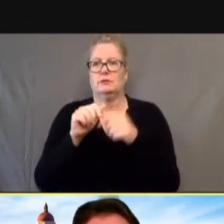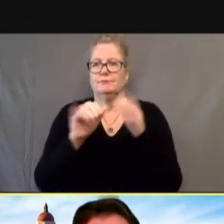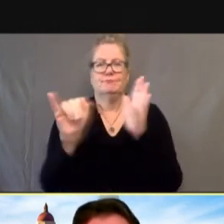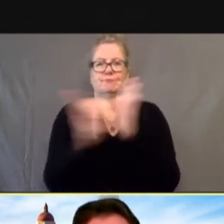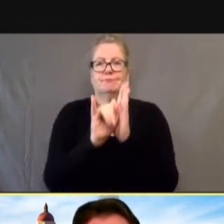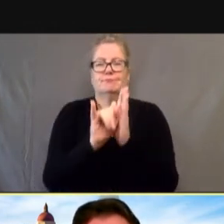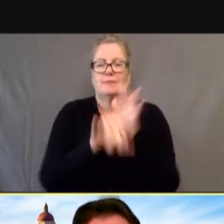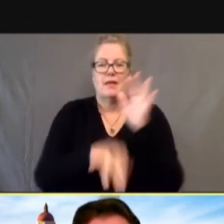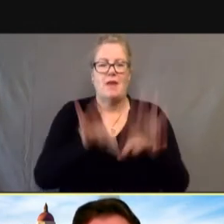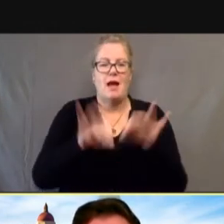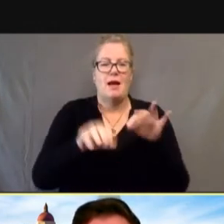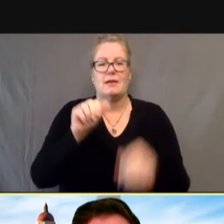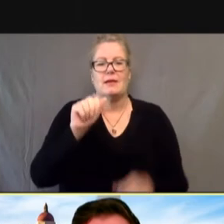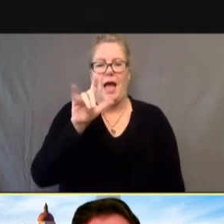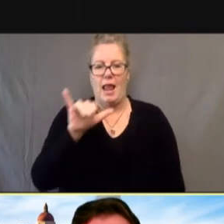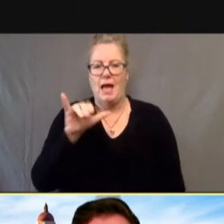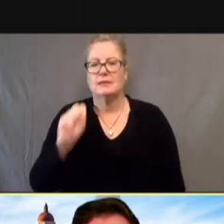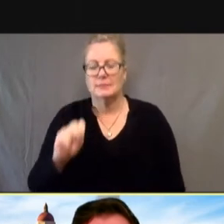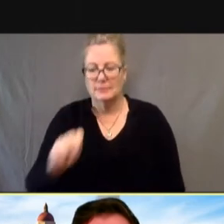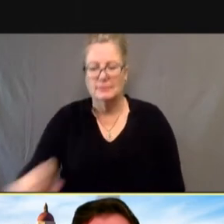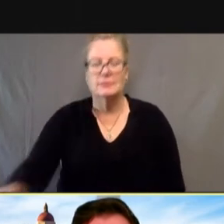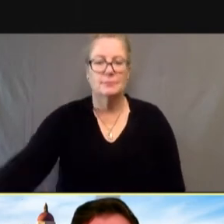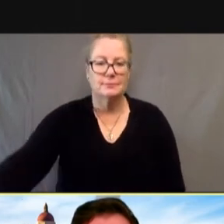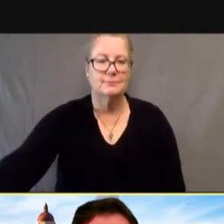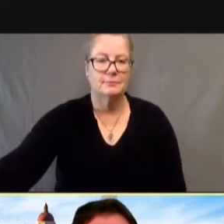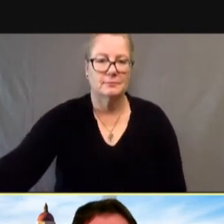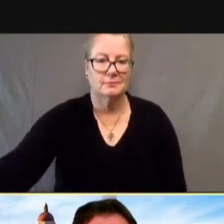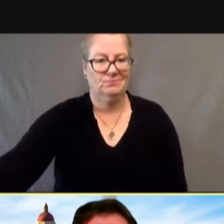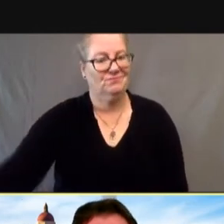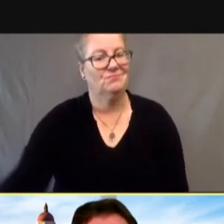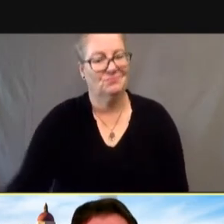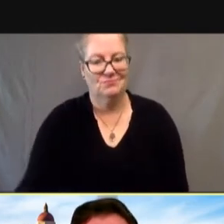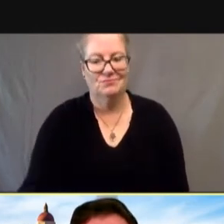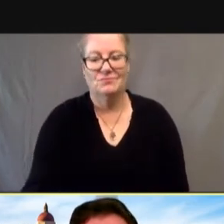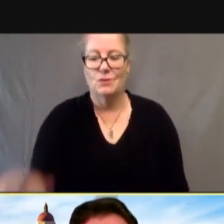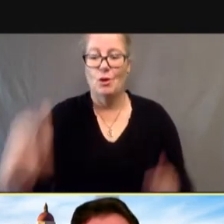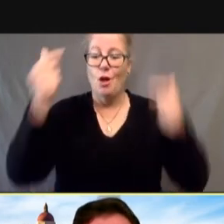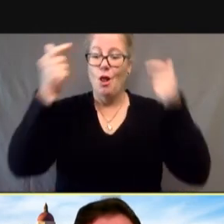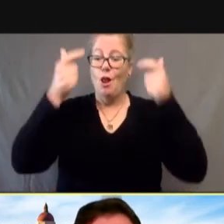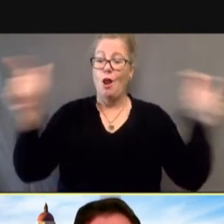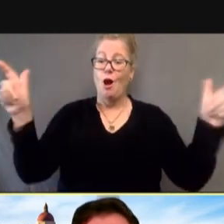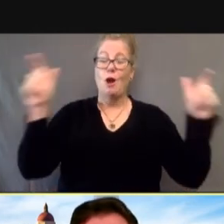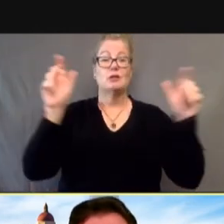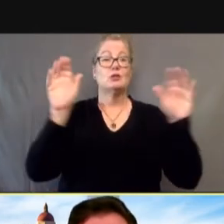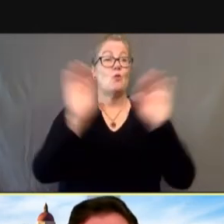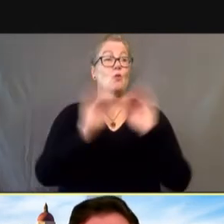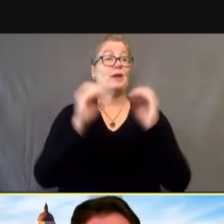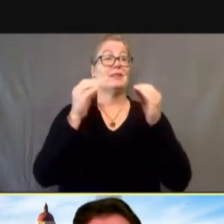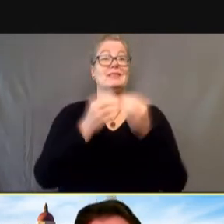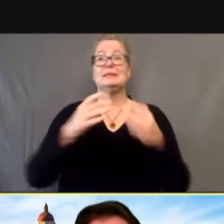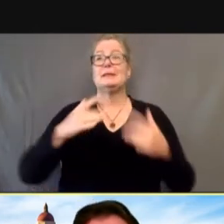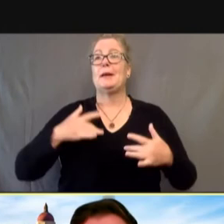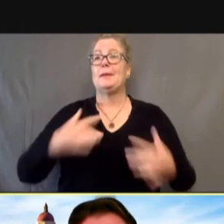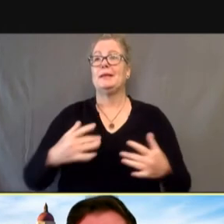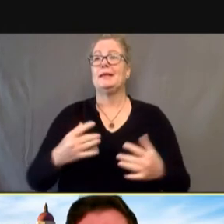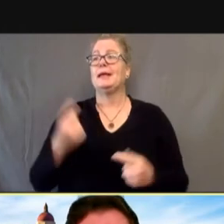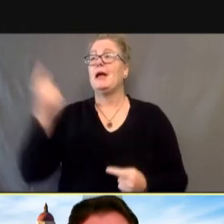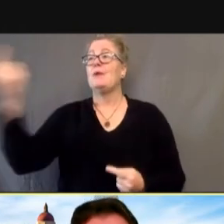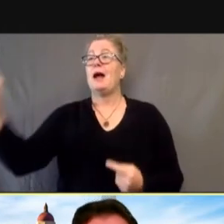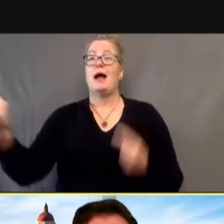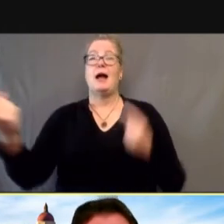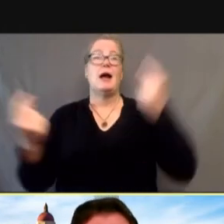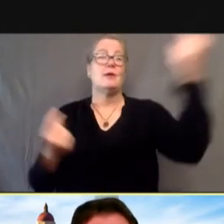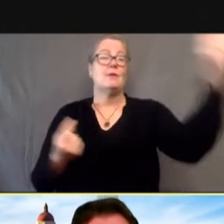This is really a work in progress because silos are ubiquitous in large organizations. And it seems like I'm always learning about a new group